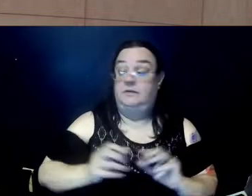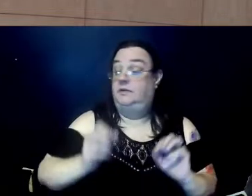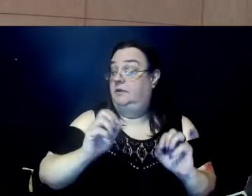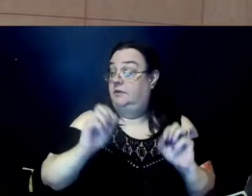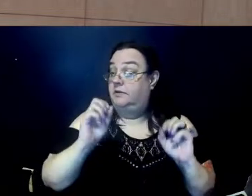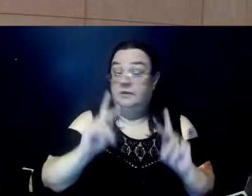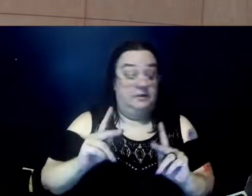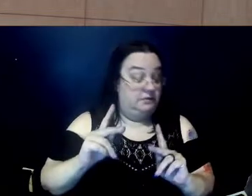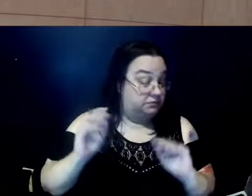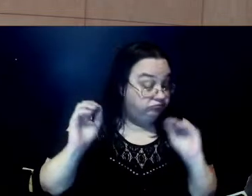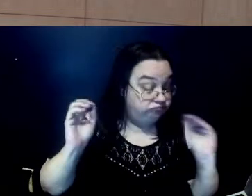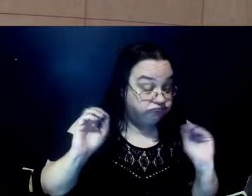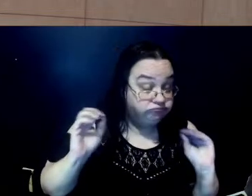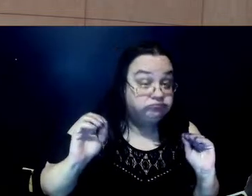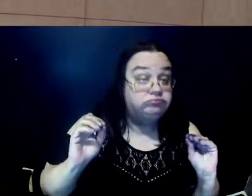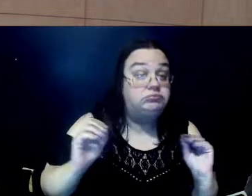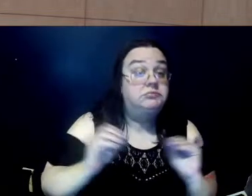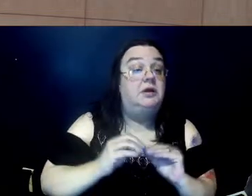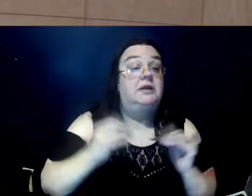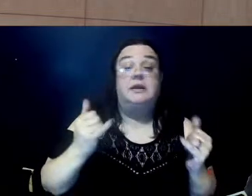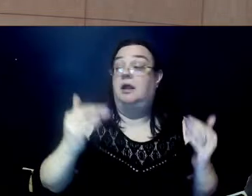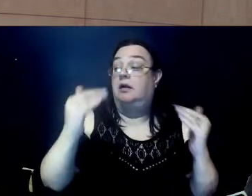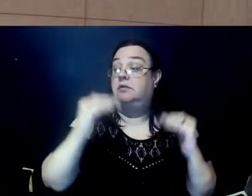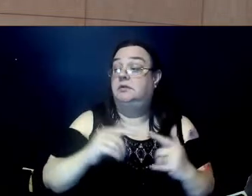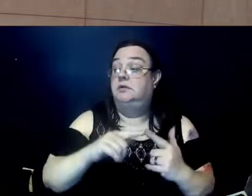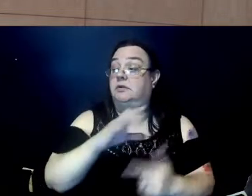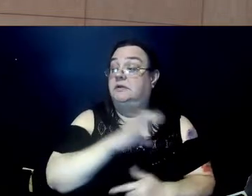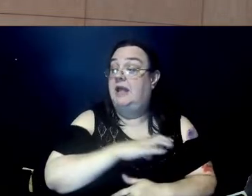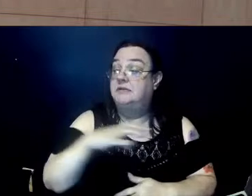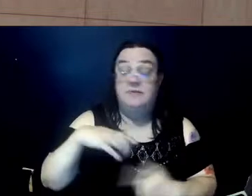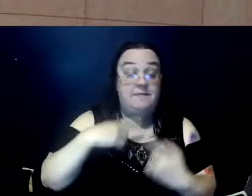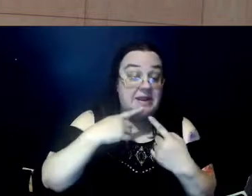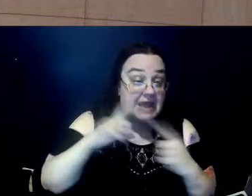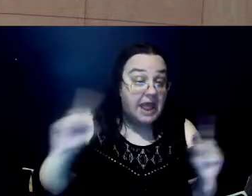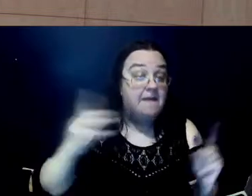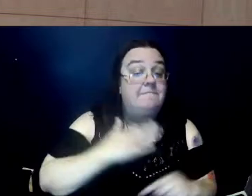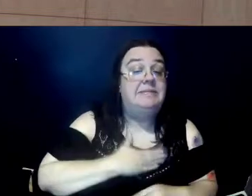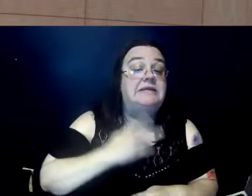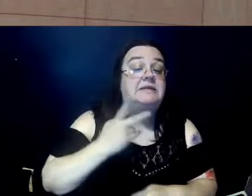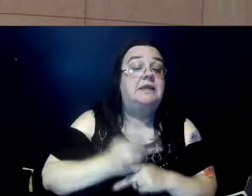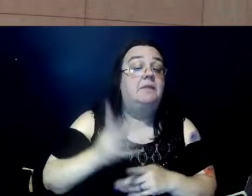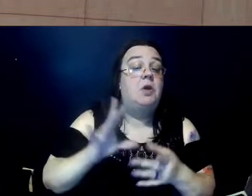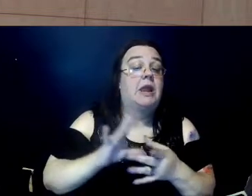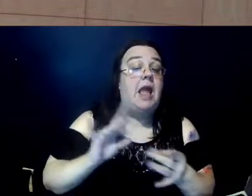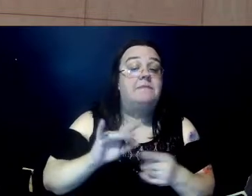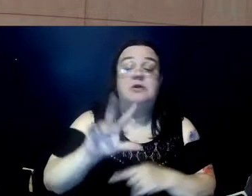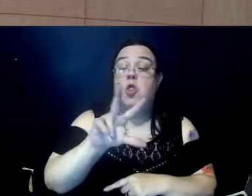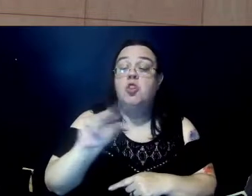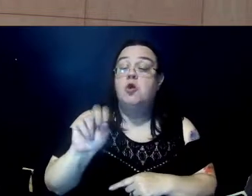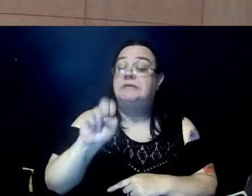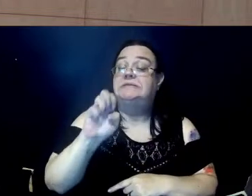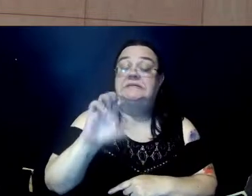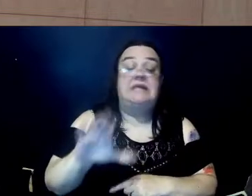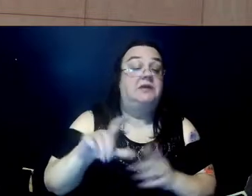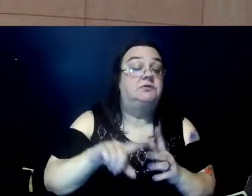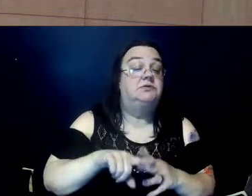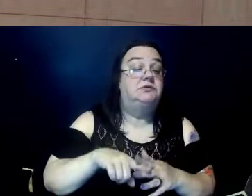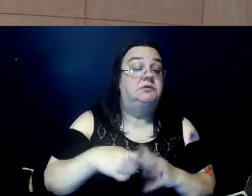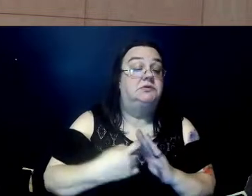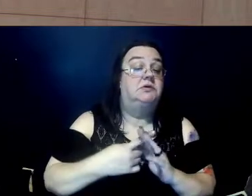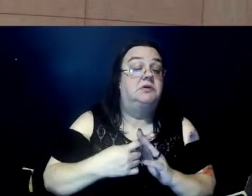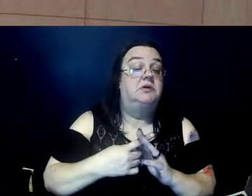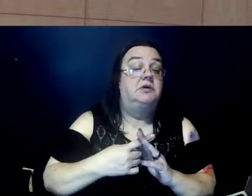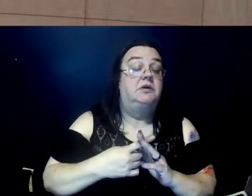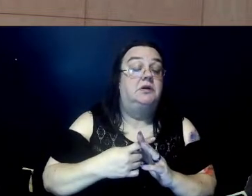Okay, hearing none. That takes us to council member announcements. Please keep your comments to 30 seconds and let's start.